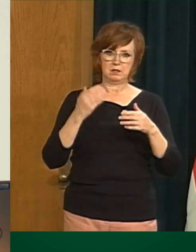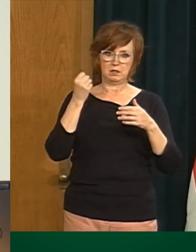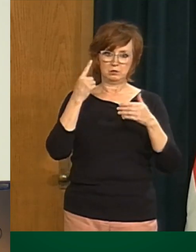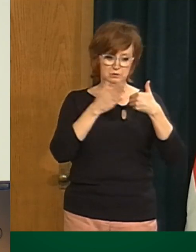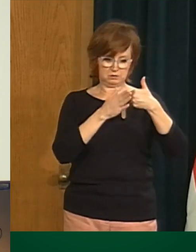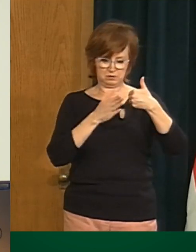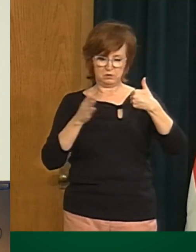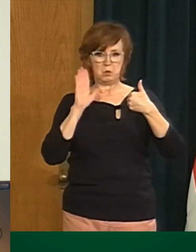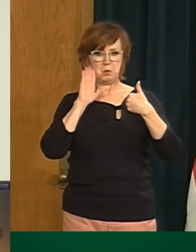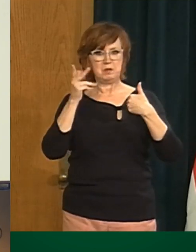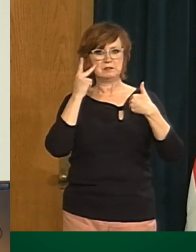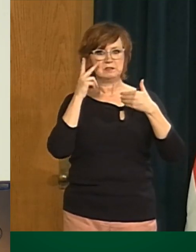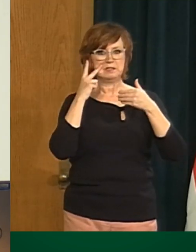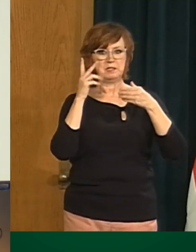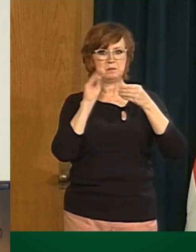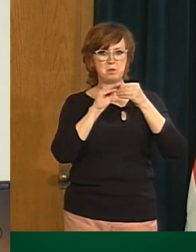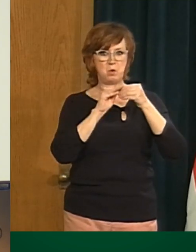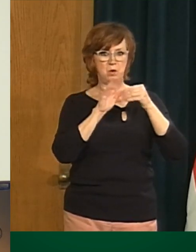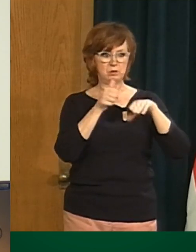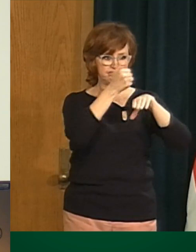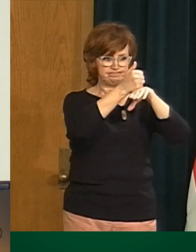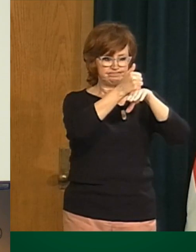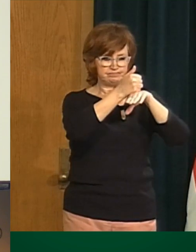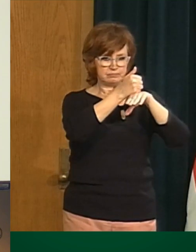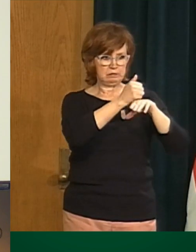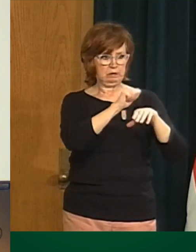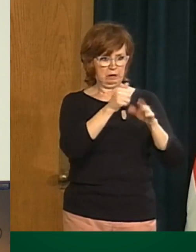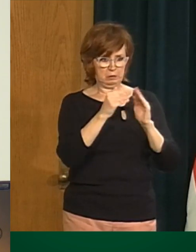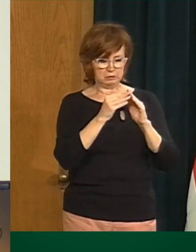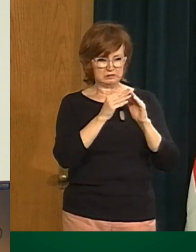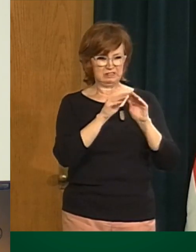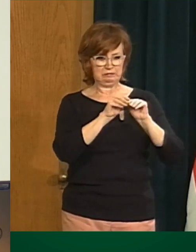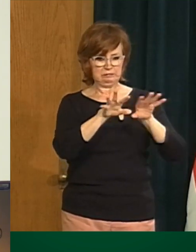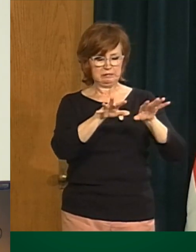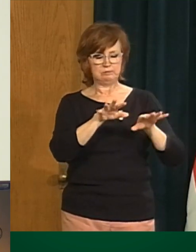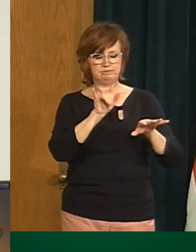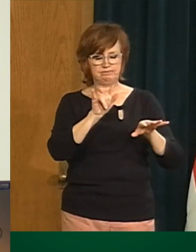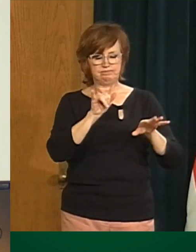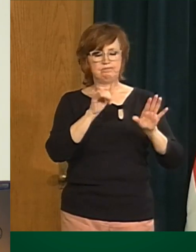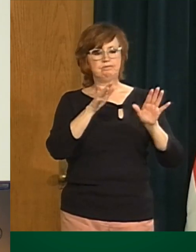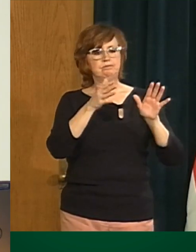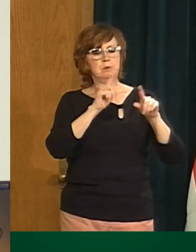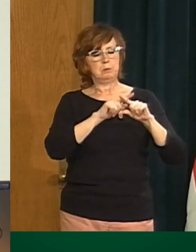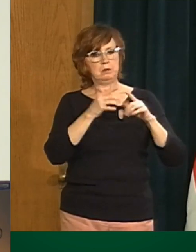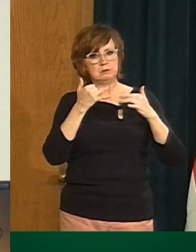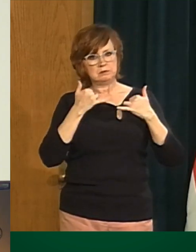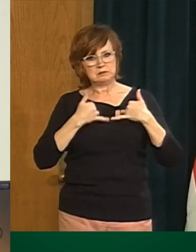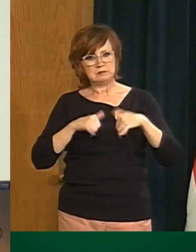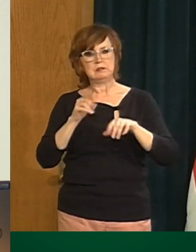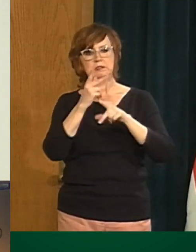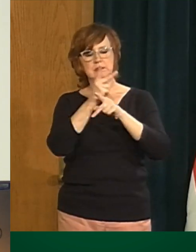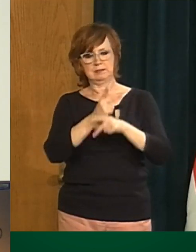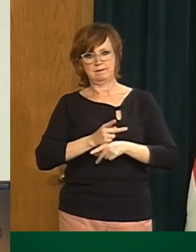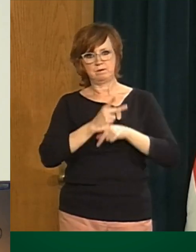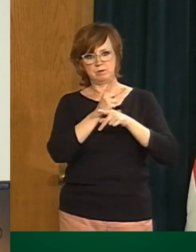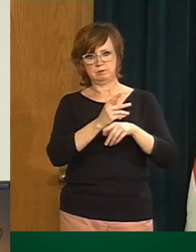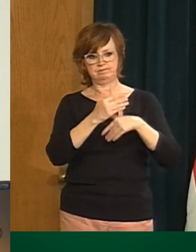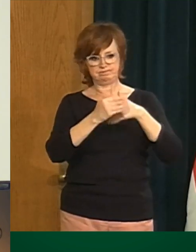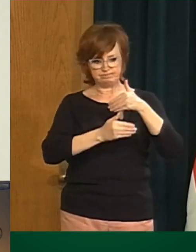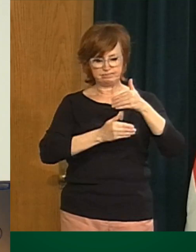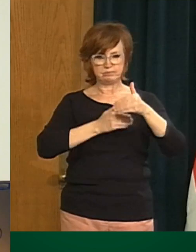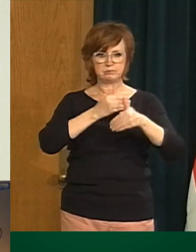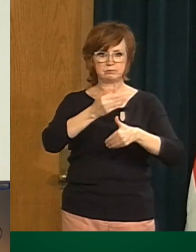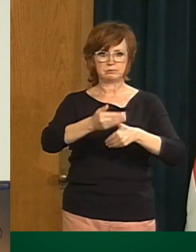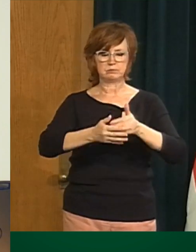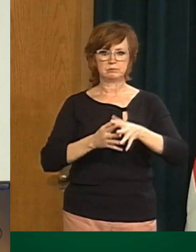and manage that. But at the same time, we hope to proceed with reopening in a systematic way